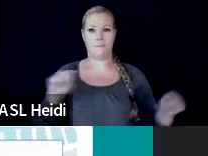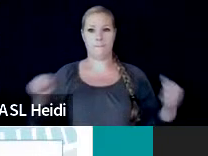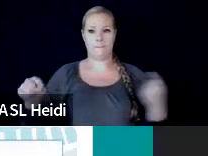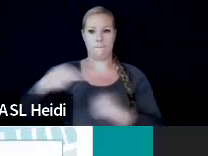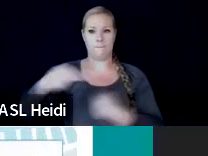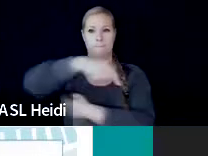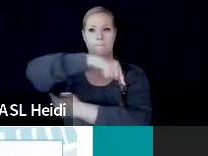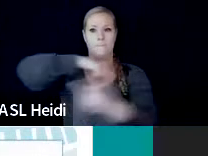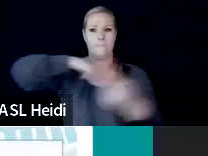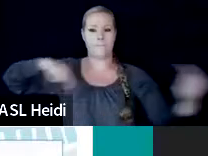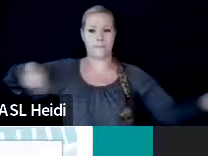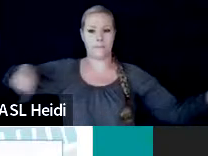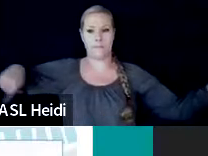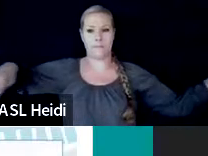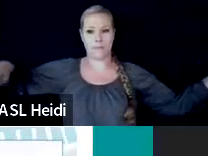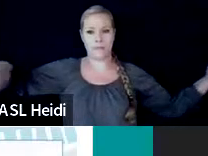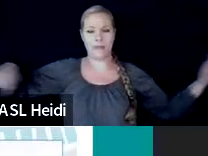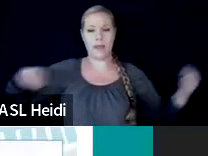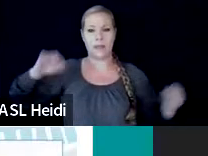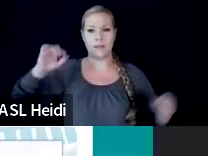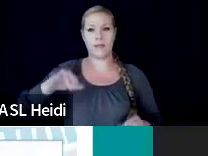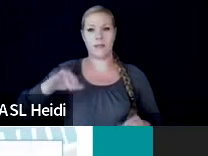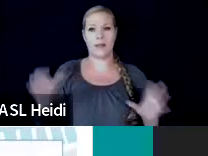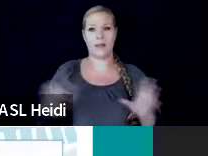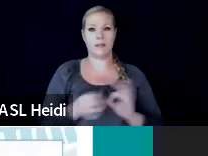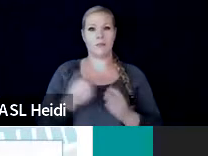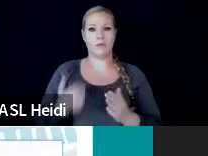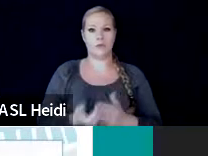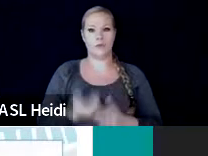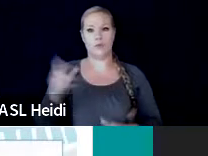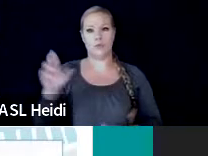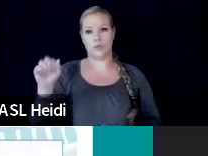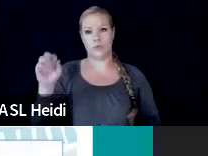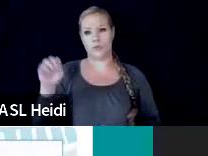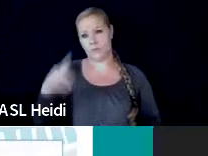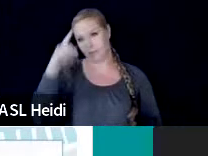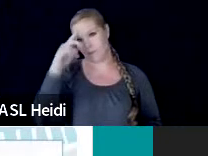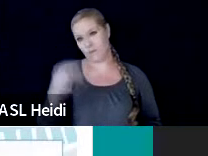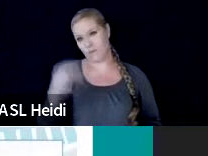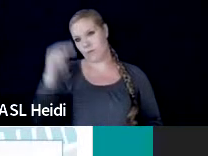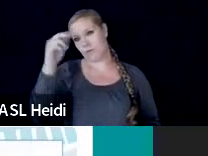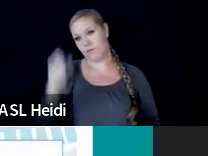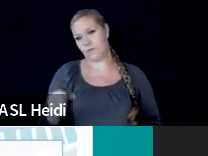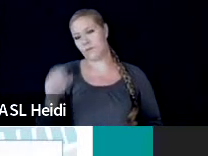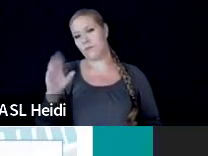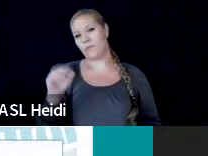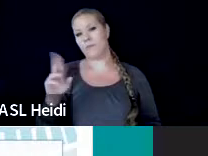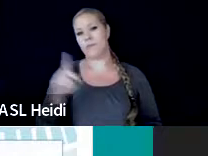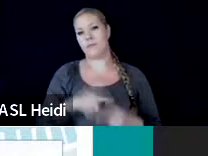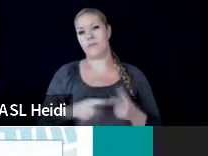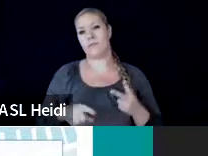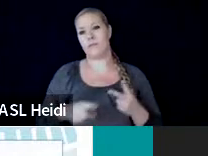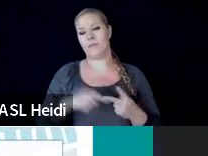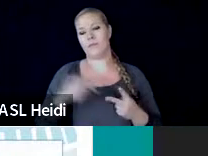ramp connections that go northbound and southbound to that new road, and then another one